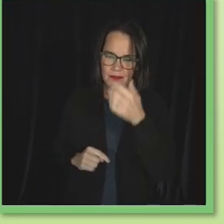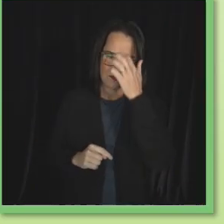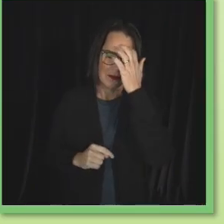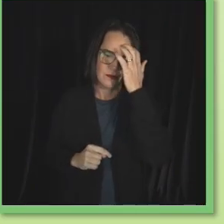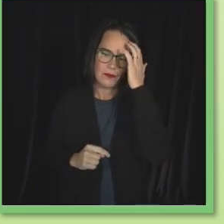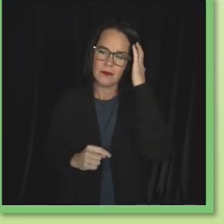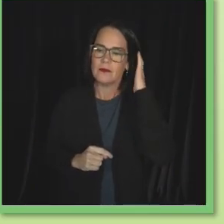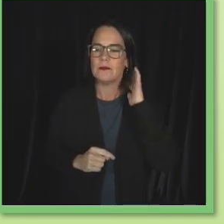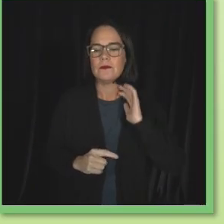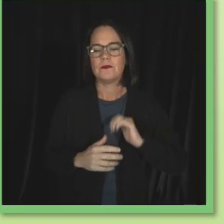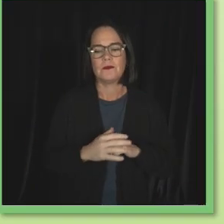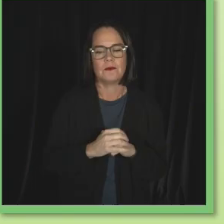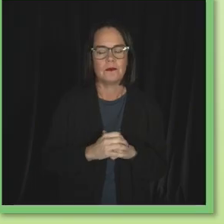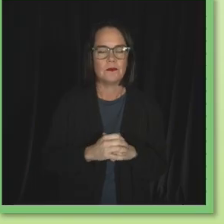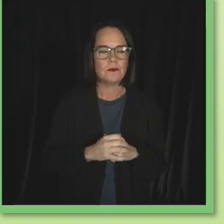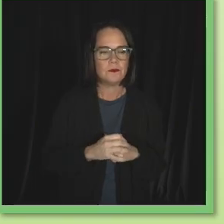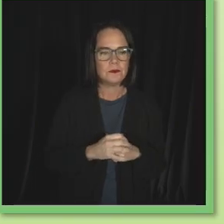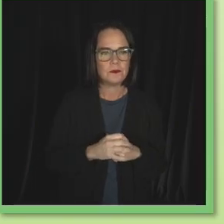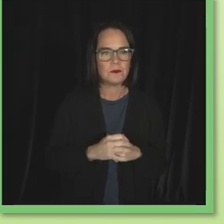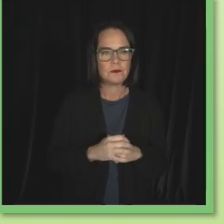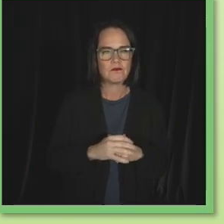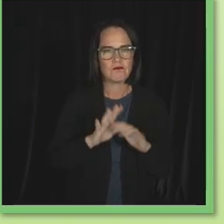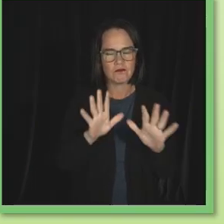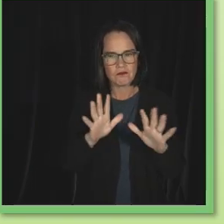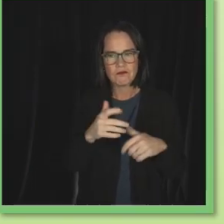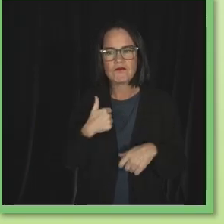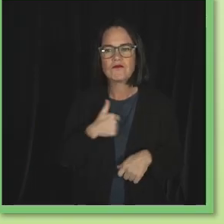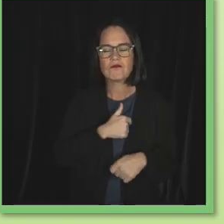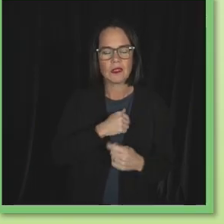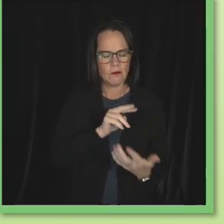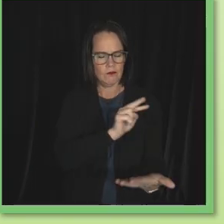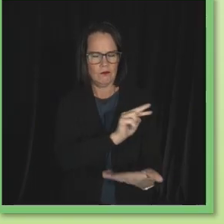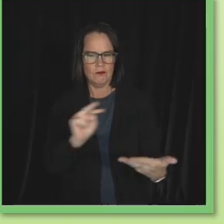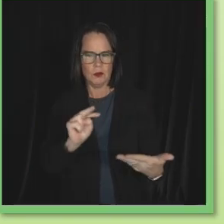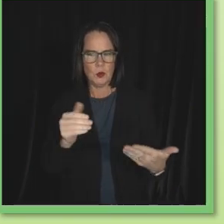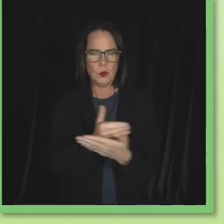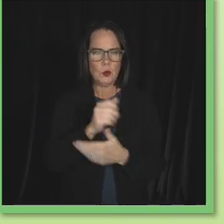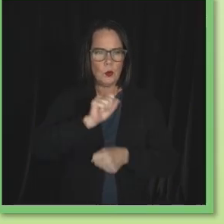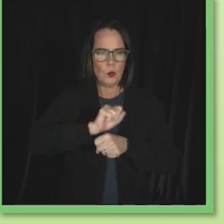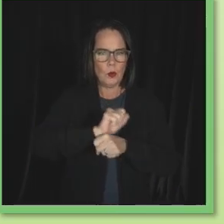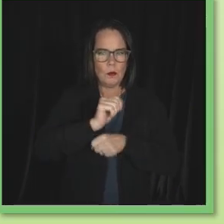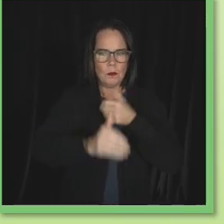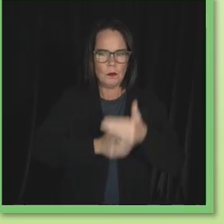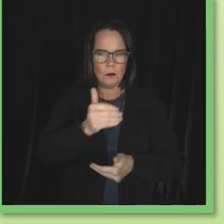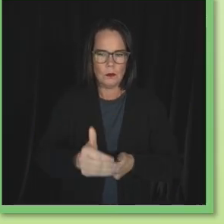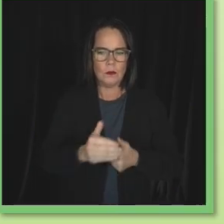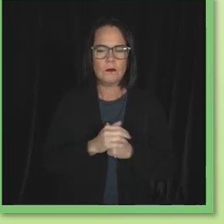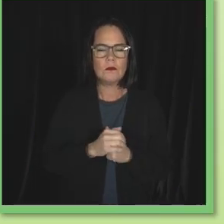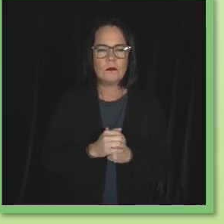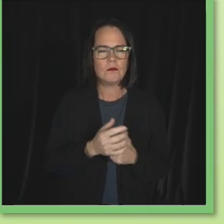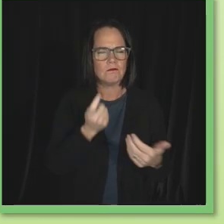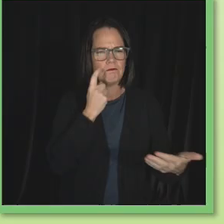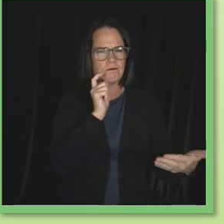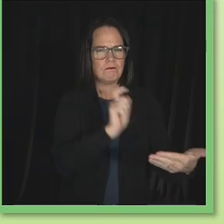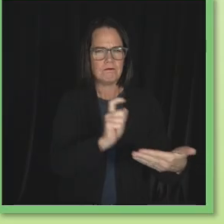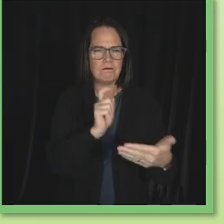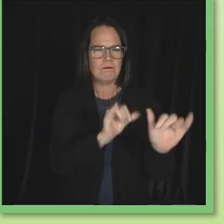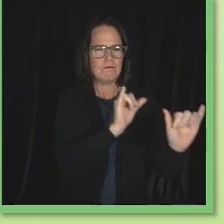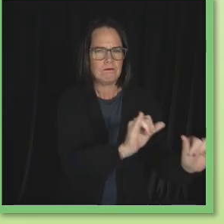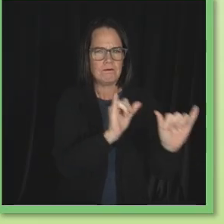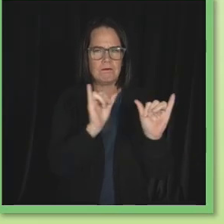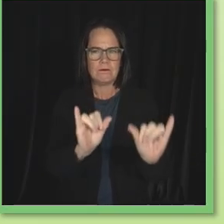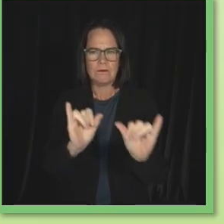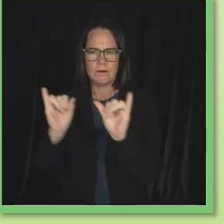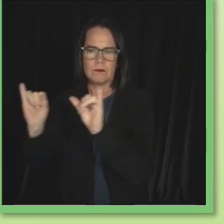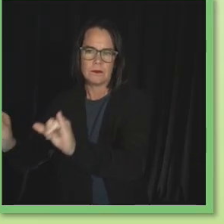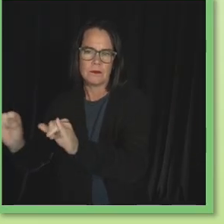So if we dive into these new workloads, we can start to see some patterns. We see that